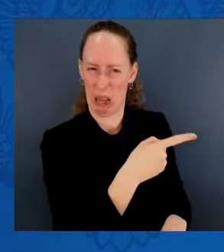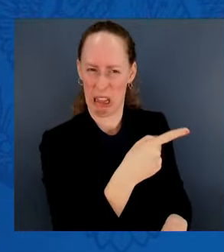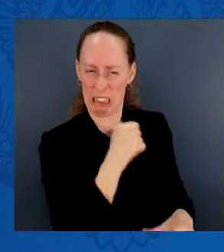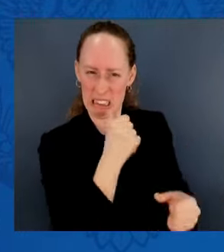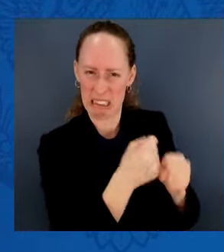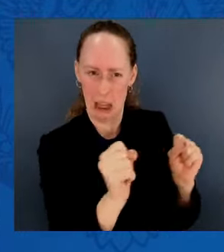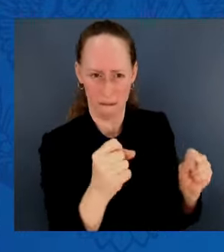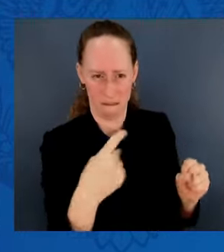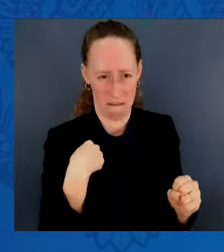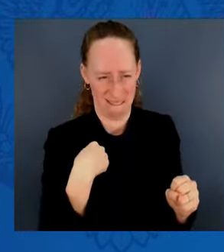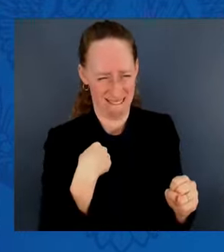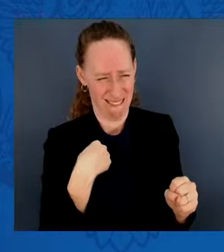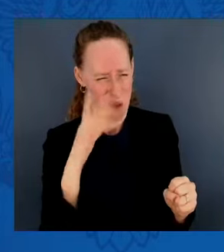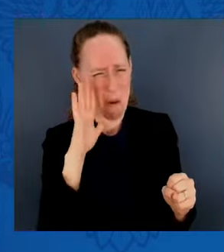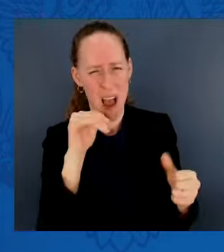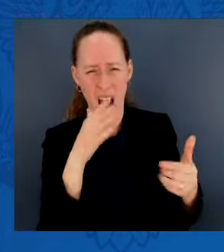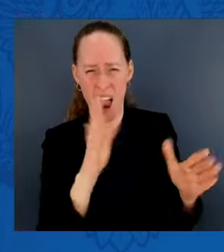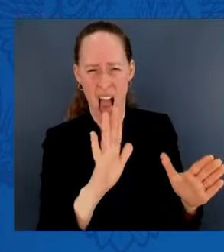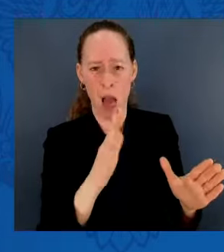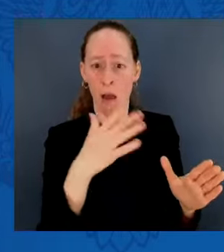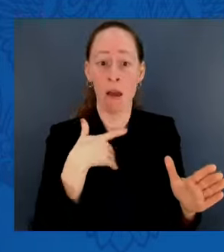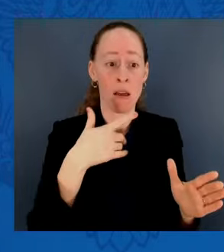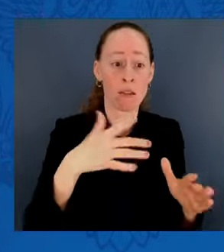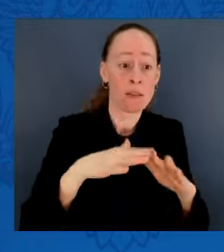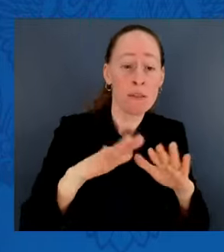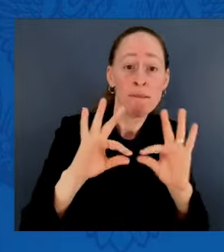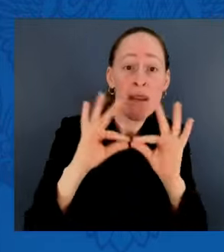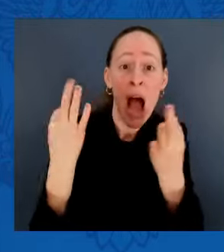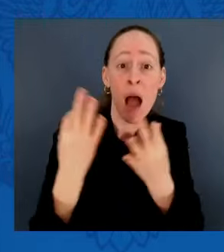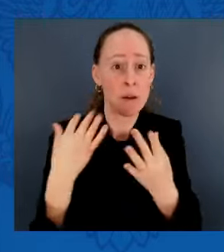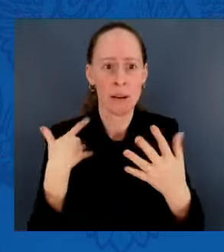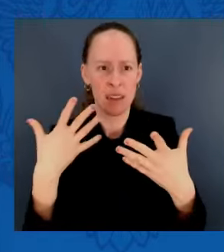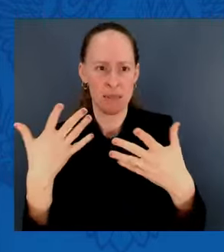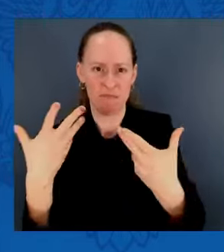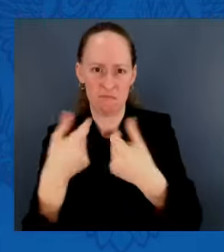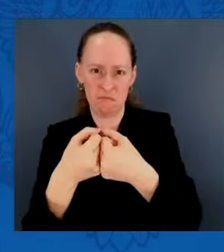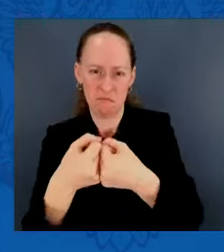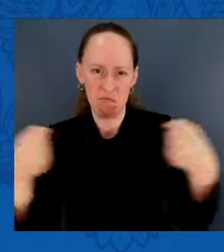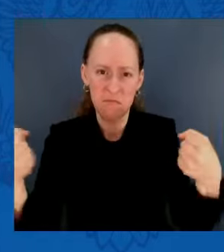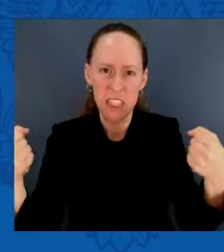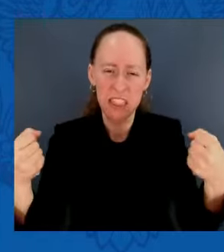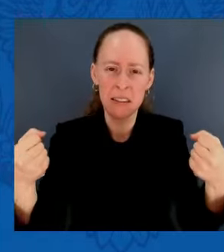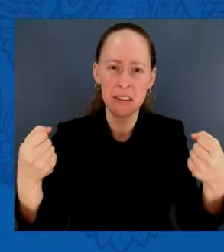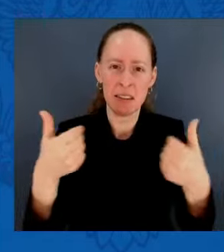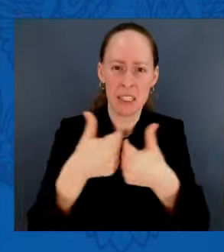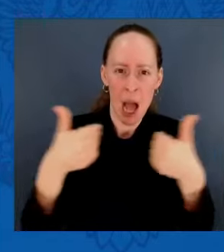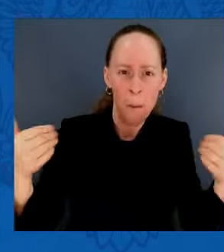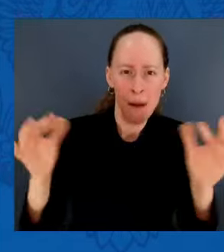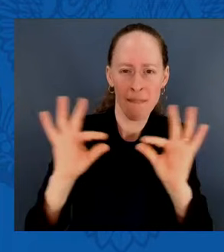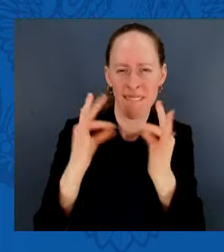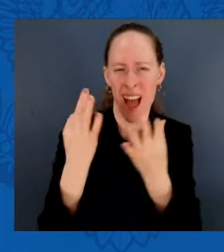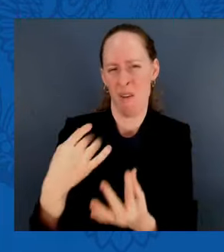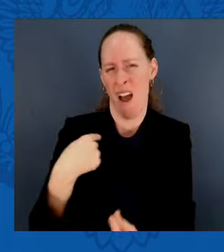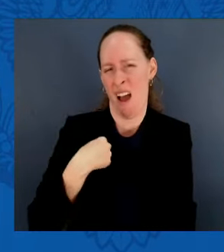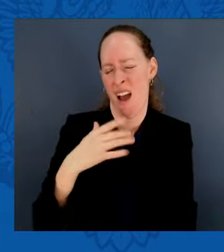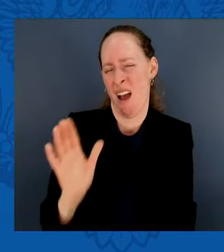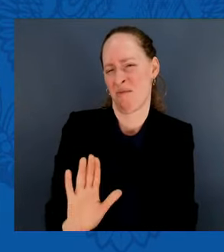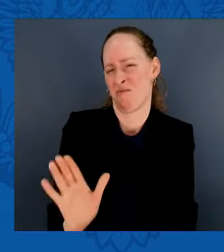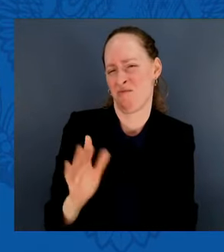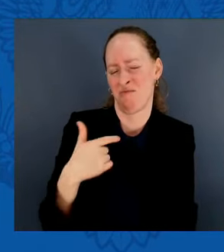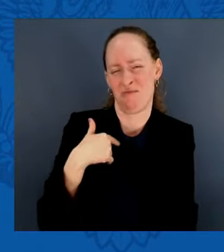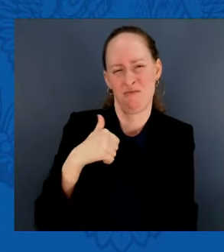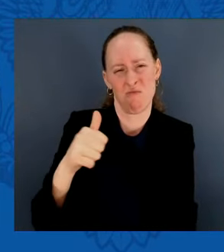I will not ban people because of their faith. Unlike my predecessor, on my first day in office, I introduced a